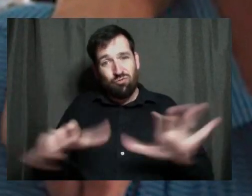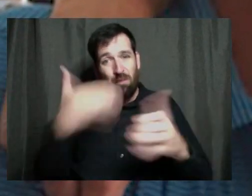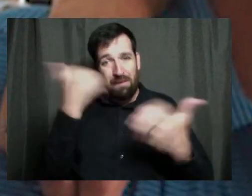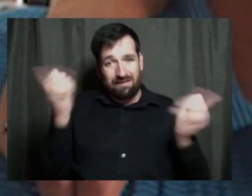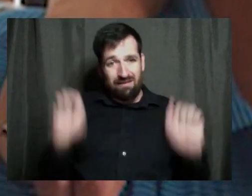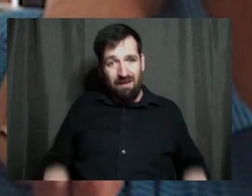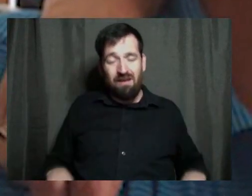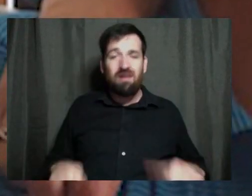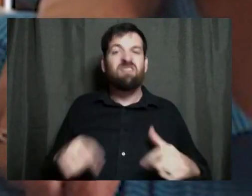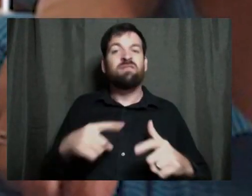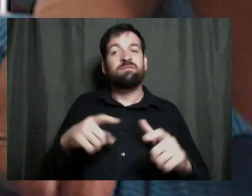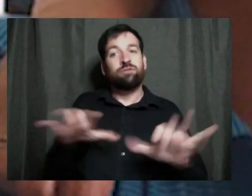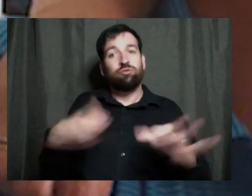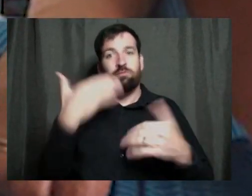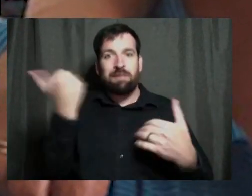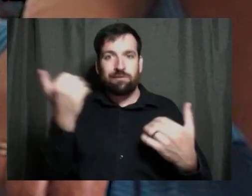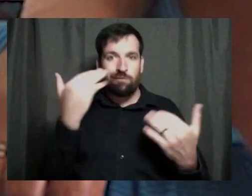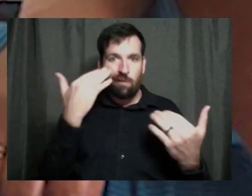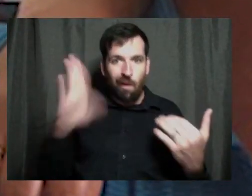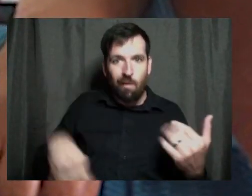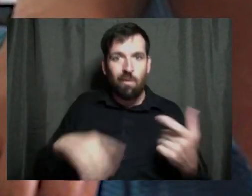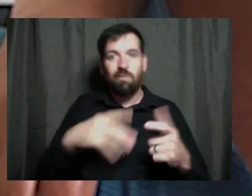at the time and keep moving forward.